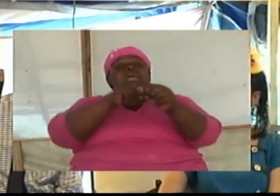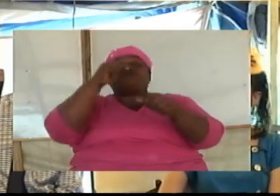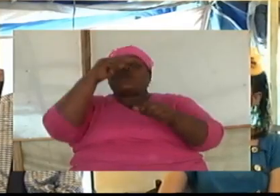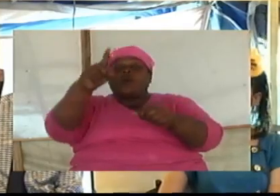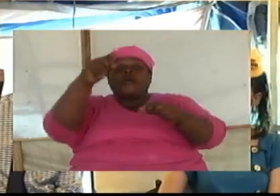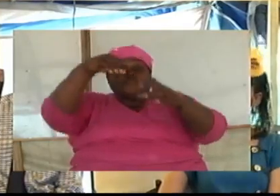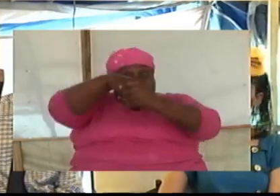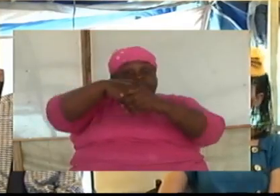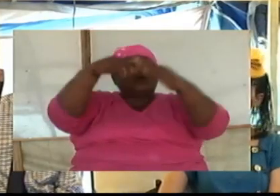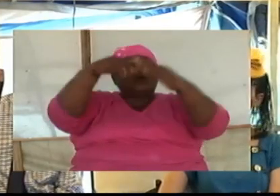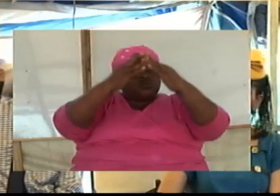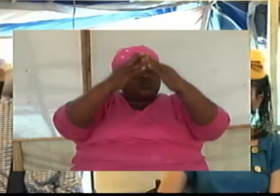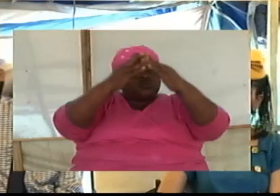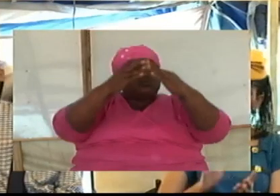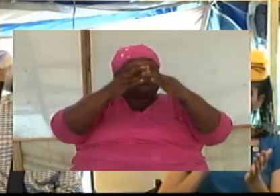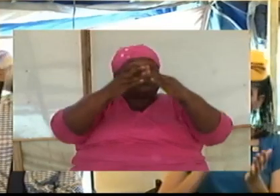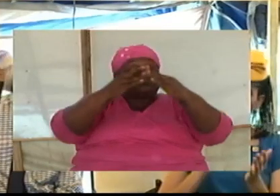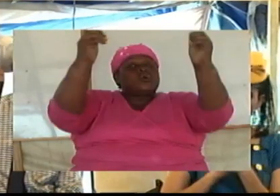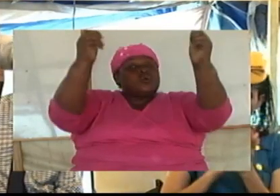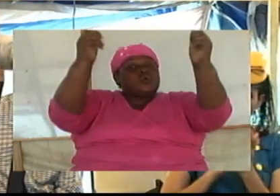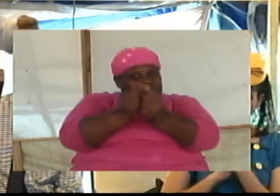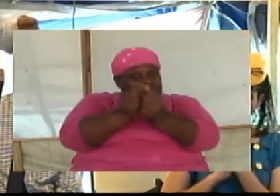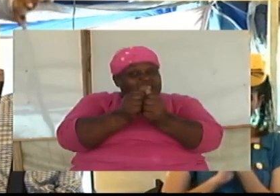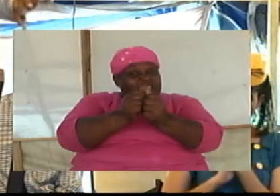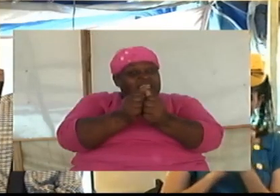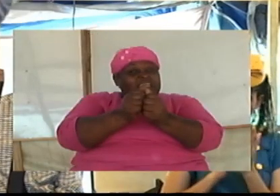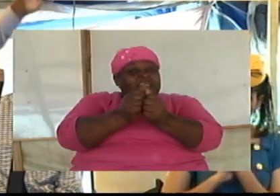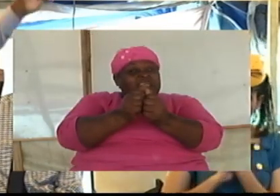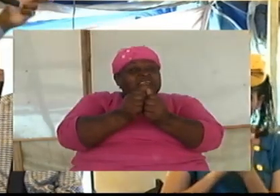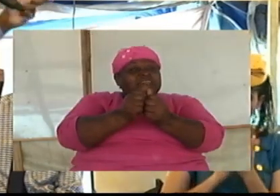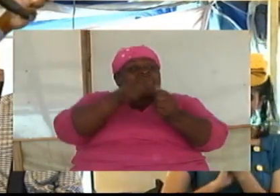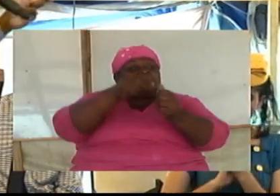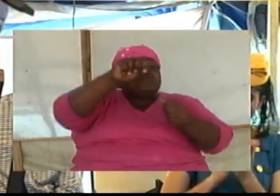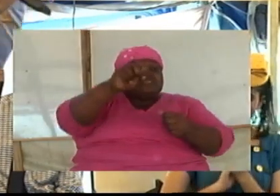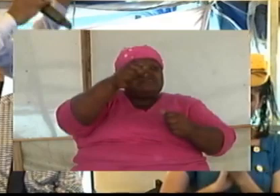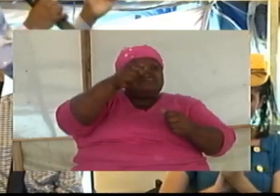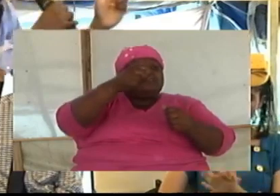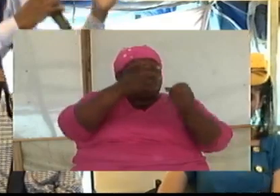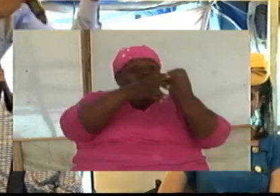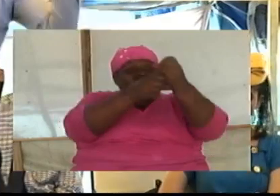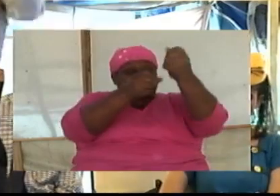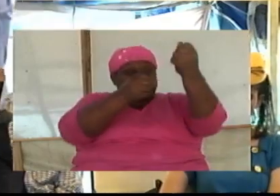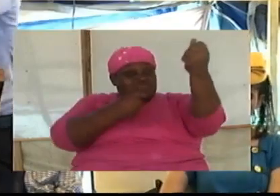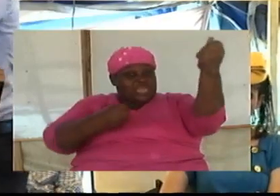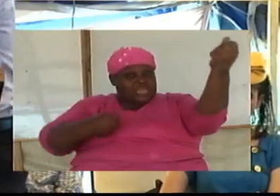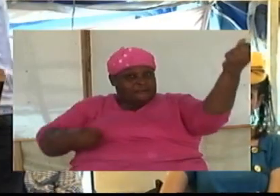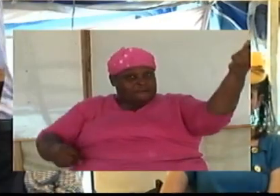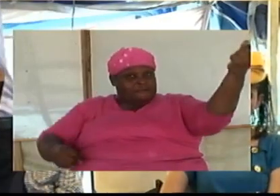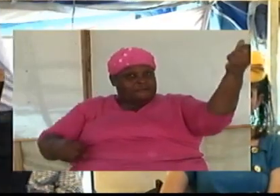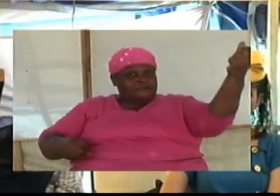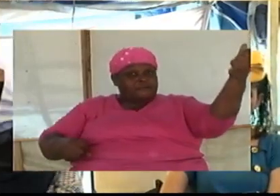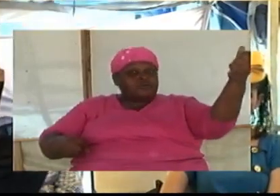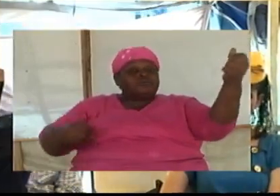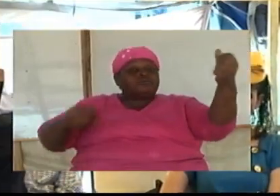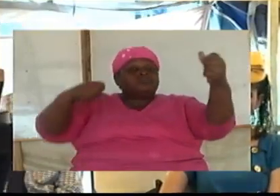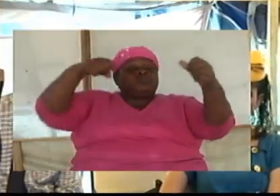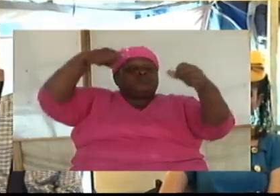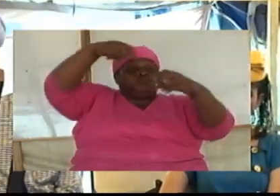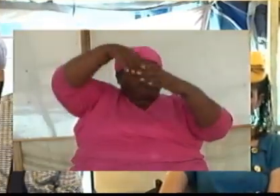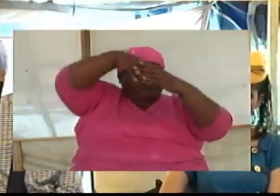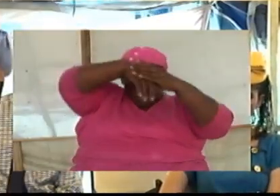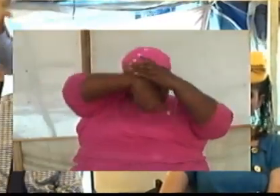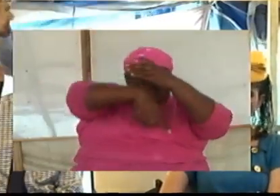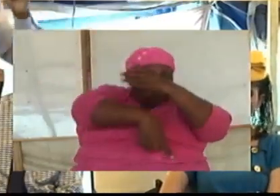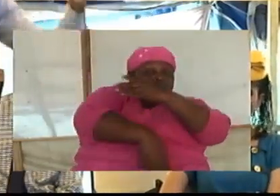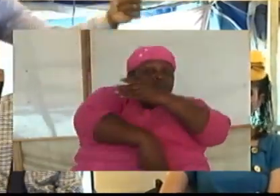house with the scarlet thread that represented the blood of Jesus that was to be shed,